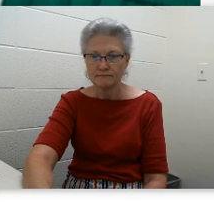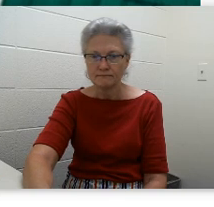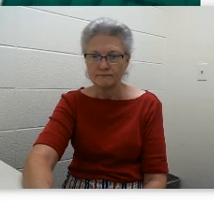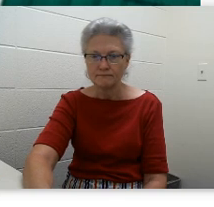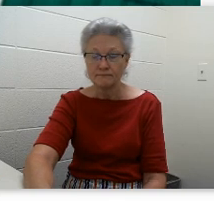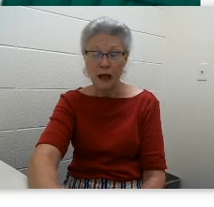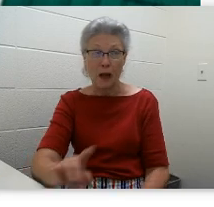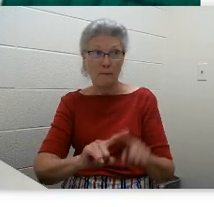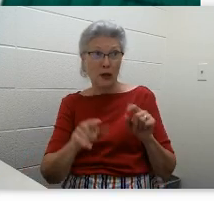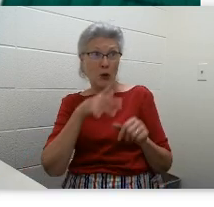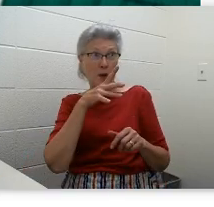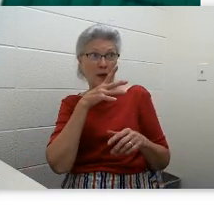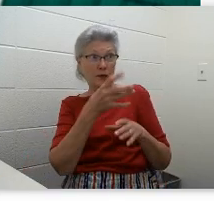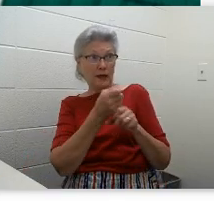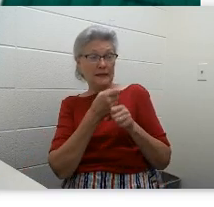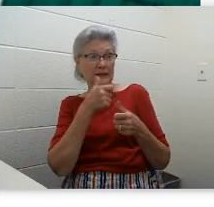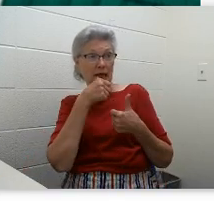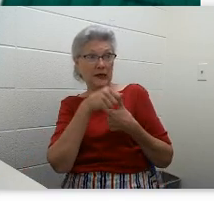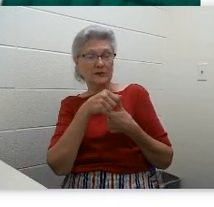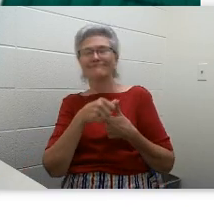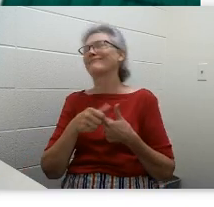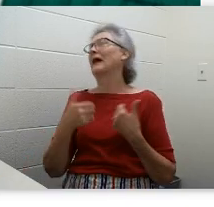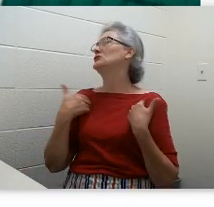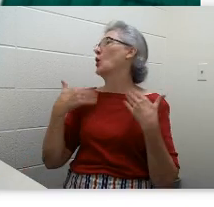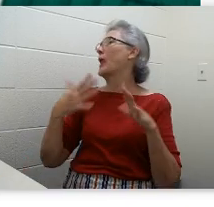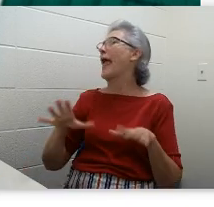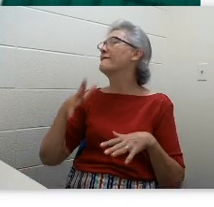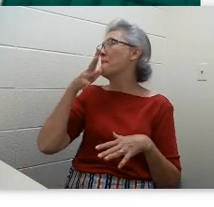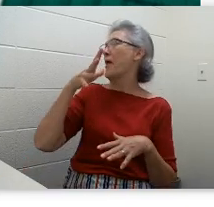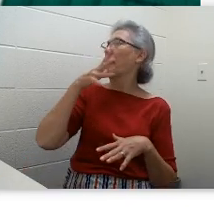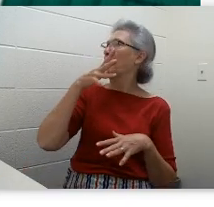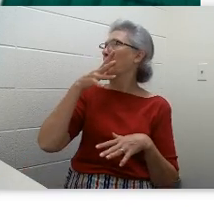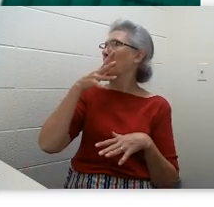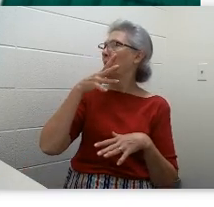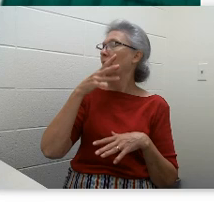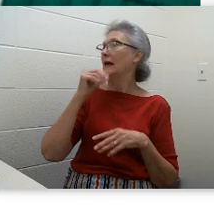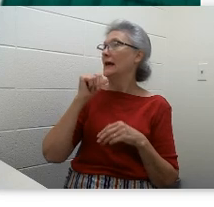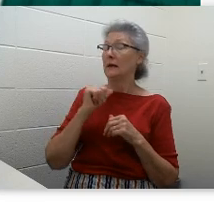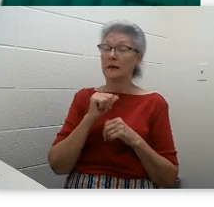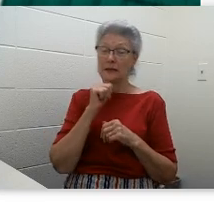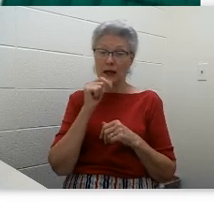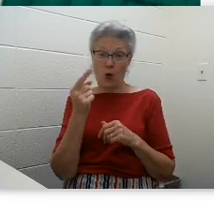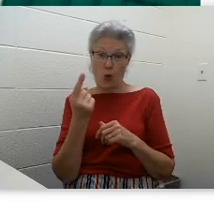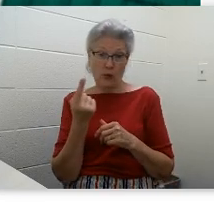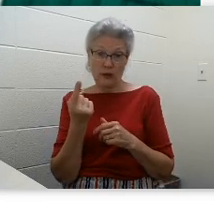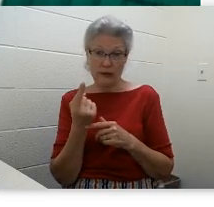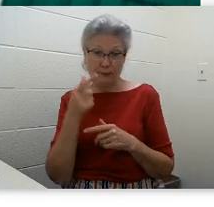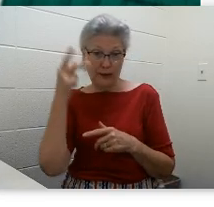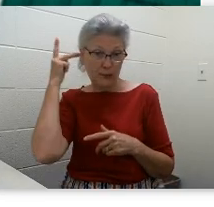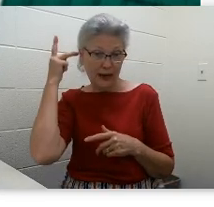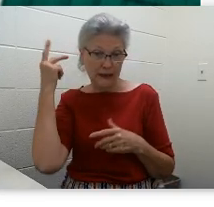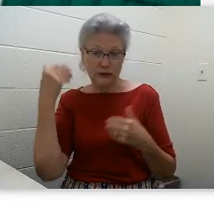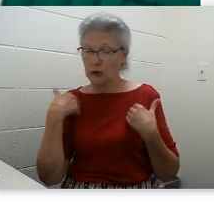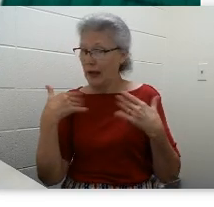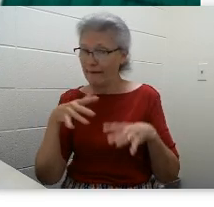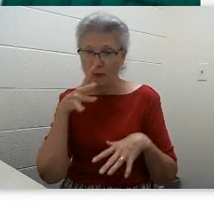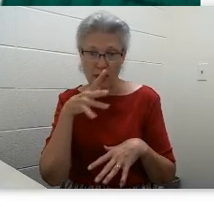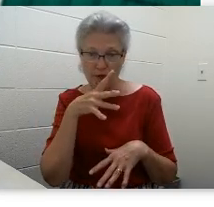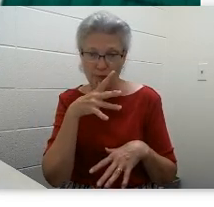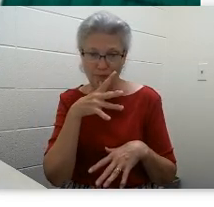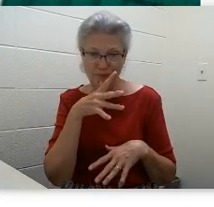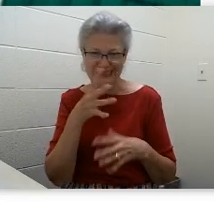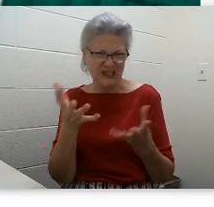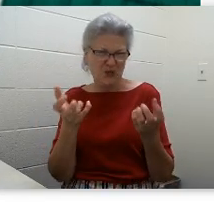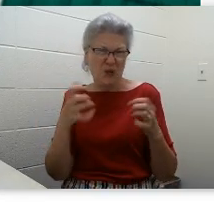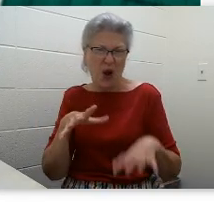"But your mother gets letters." "Don't have a mother," he said. Not only had he no mother, but he had not the slightest desire